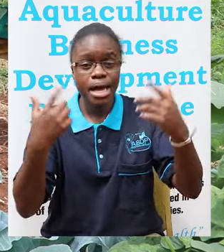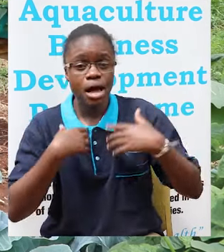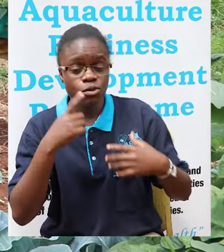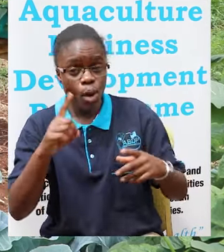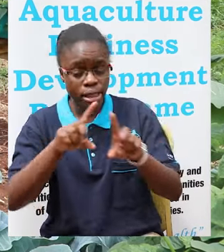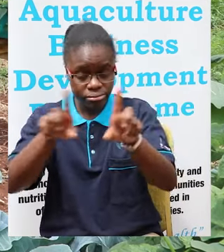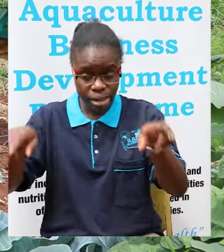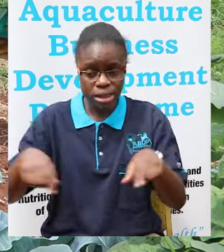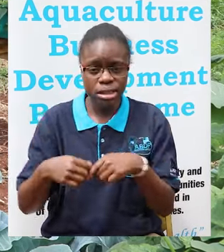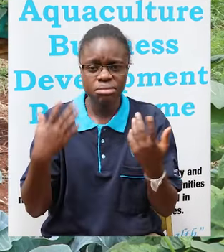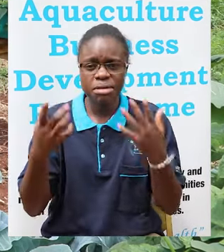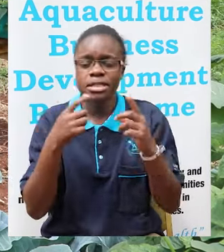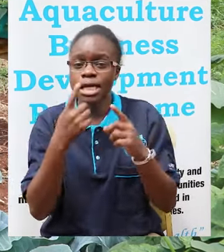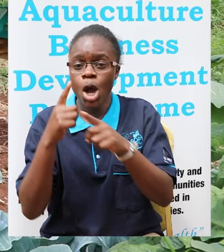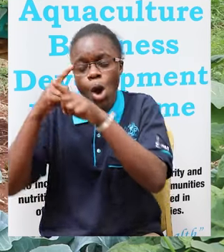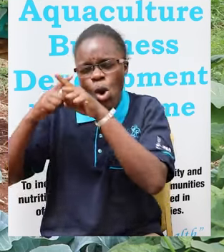with onion.